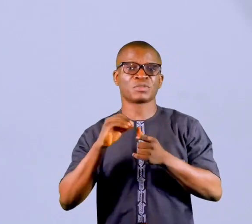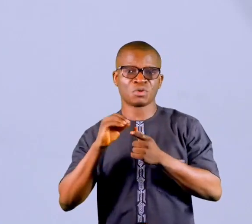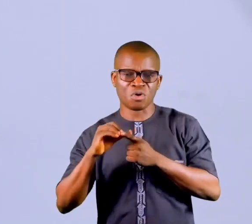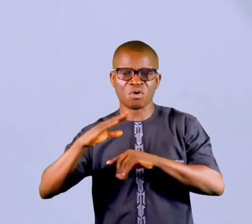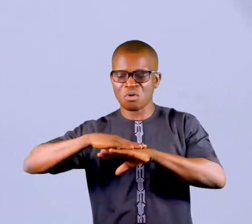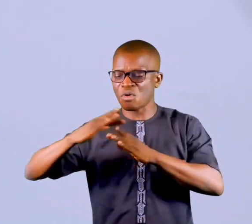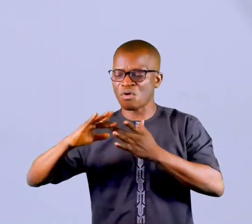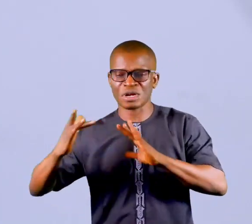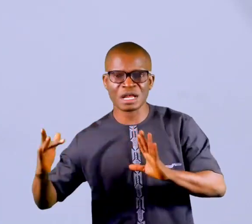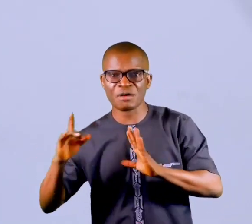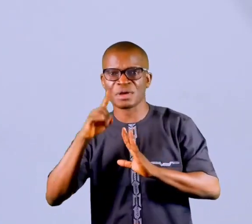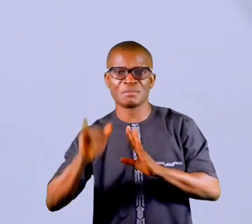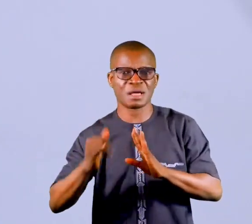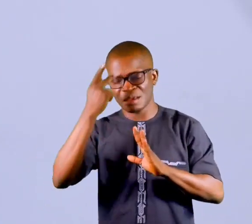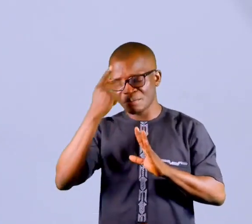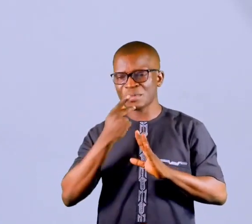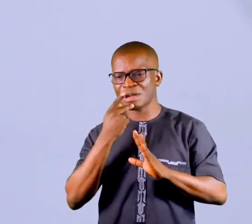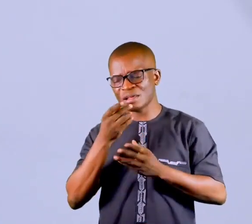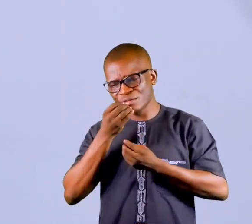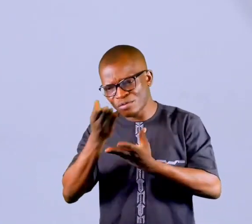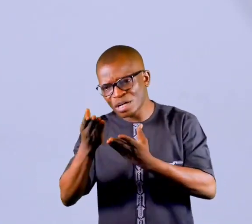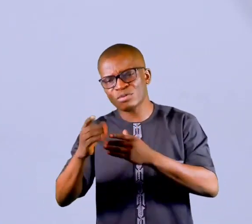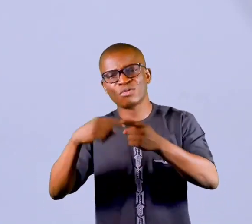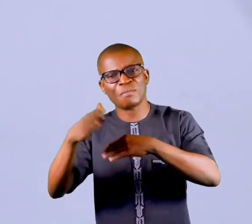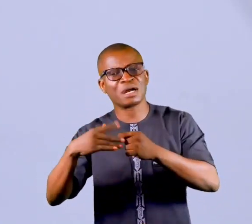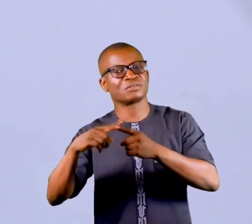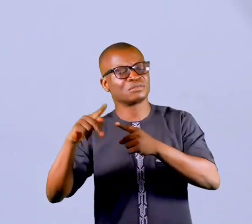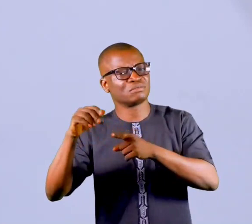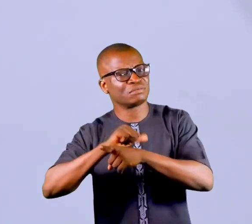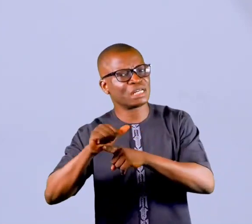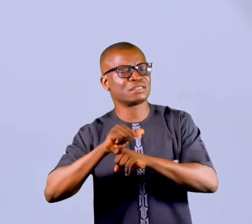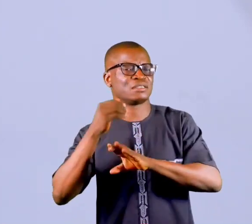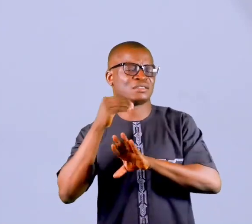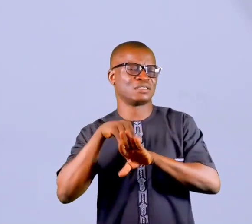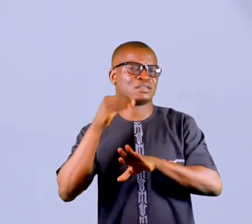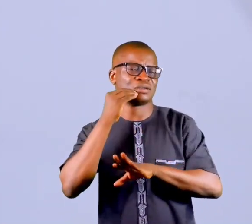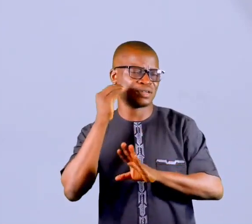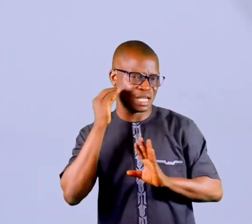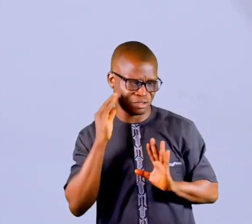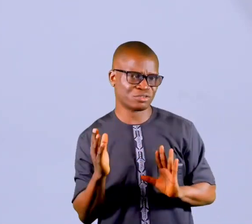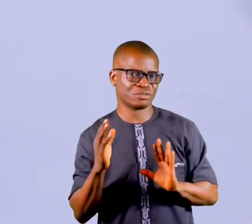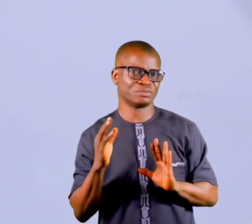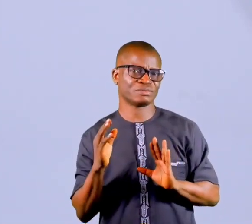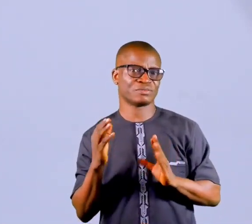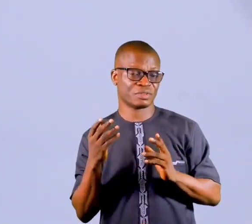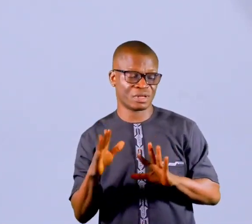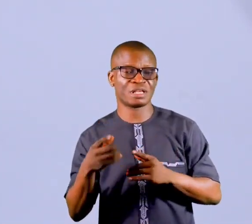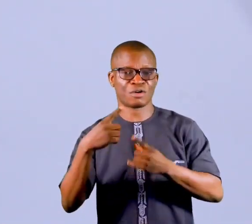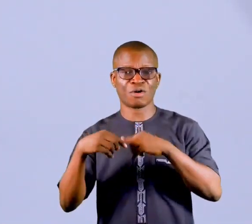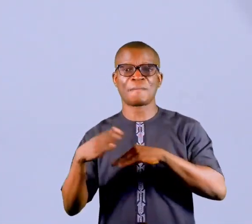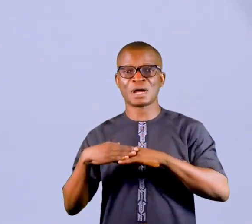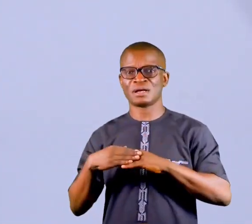interventions, parents are given tips to go back, practice at home. We have what is known as home practices. Then you can come